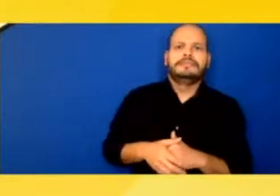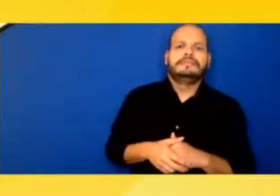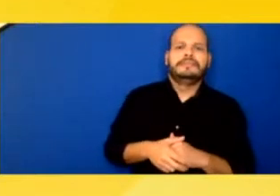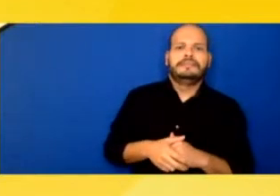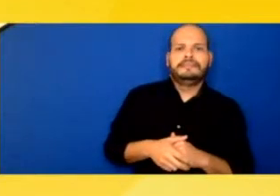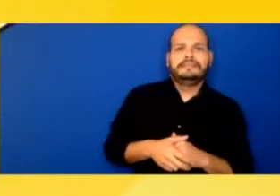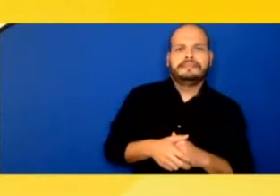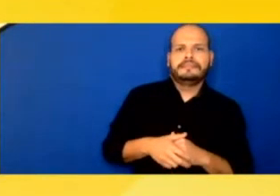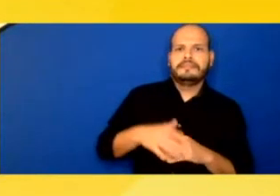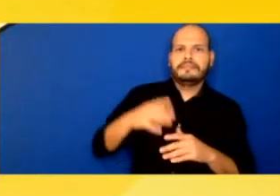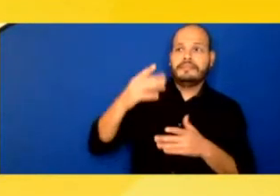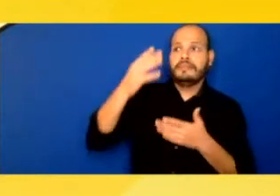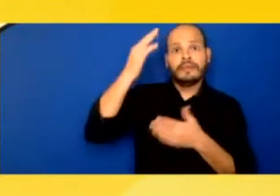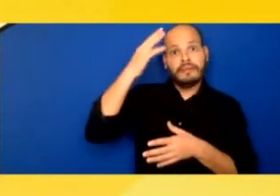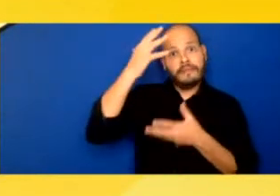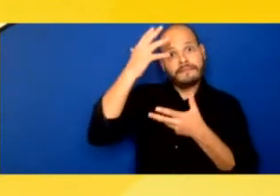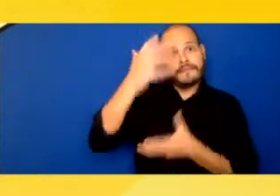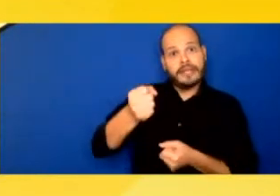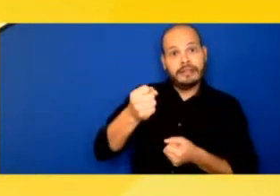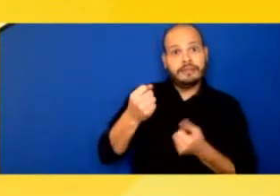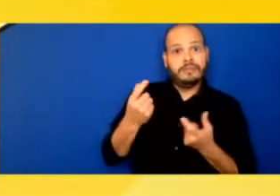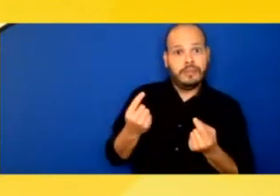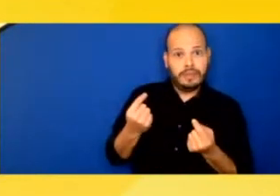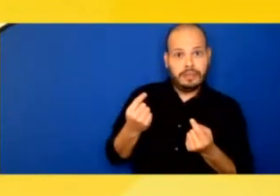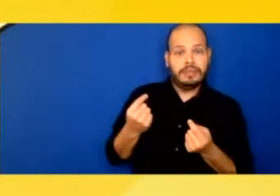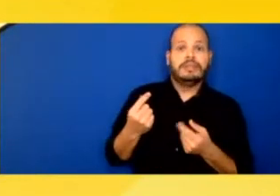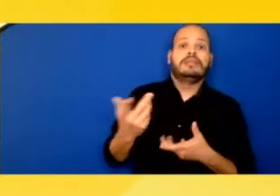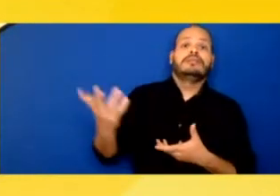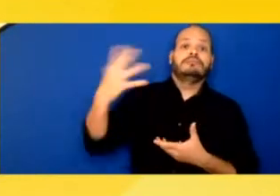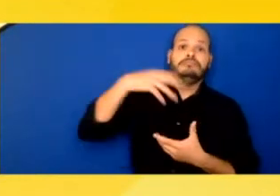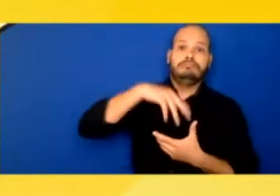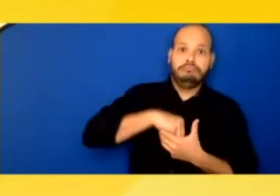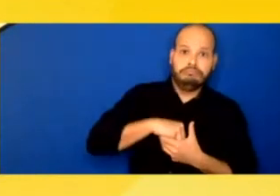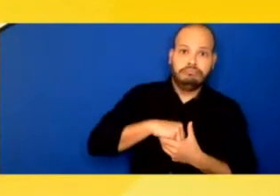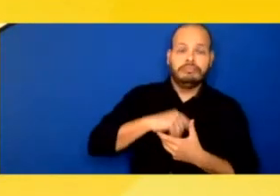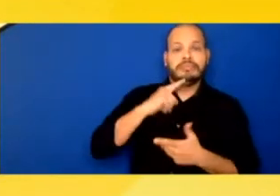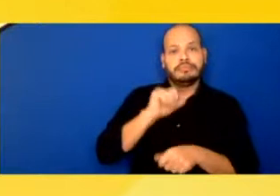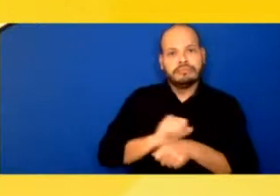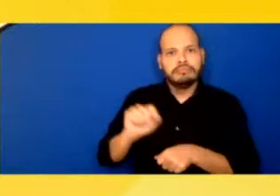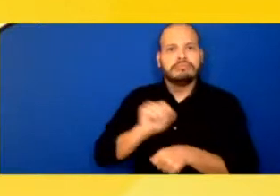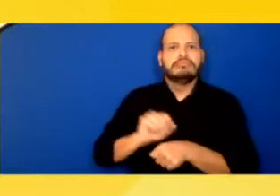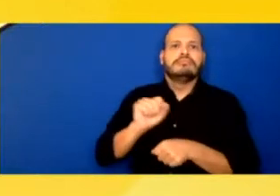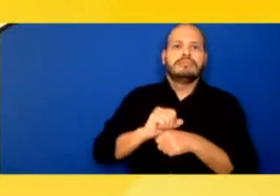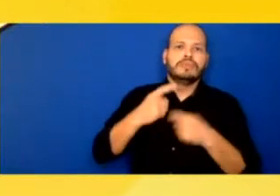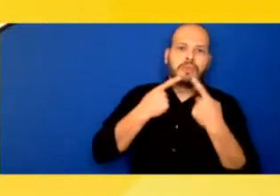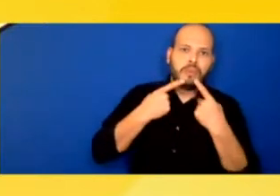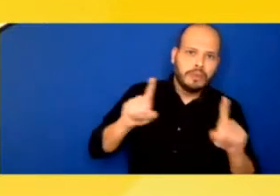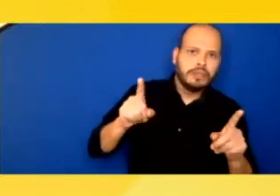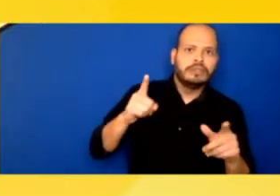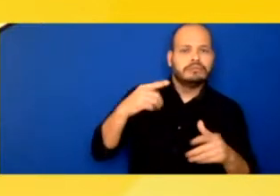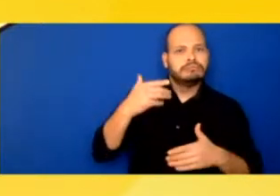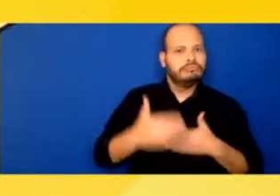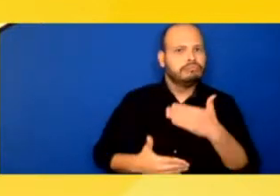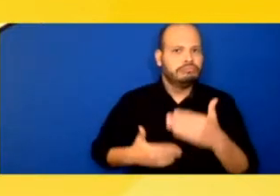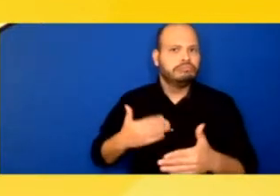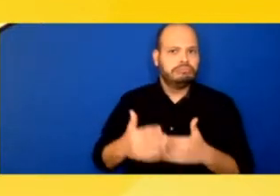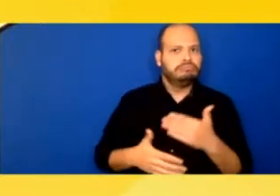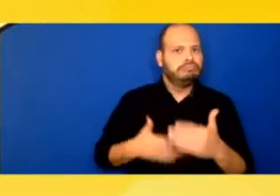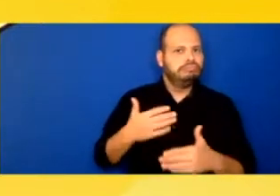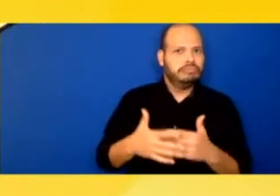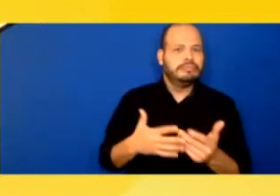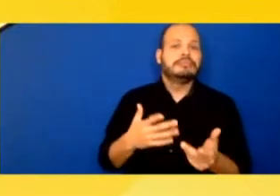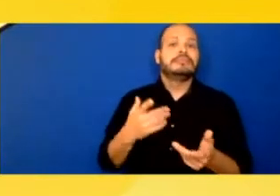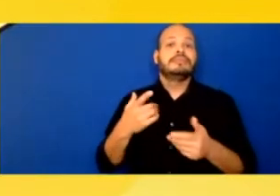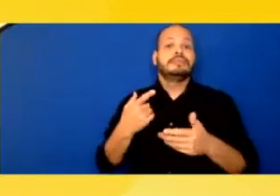Hozier that says, it's not the waking, it's the rising. And my friends, we must rise. Only the poor and low wealth